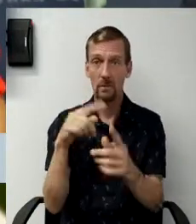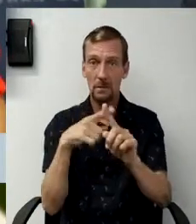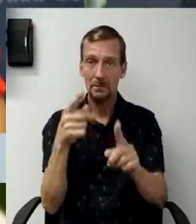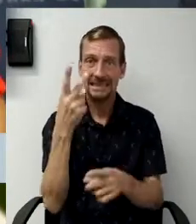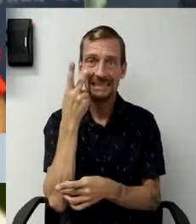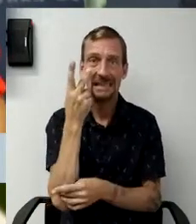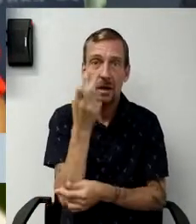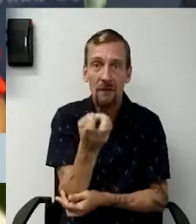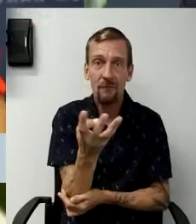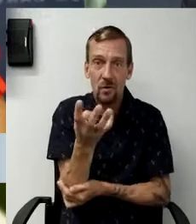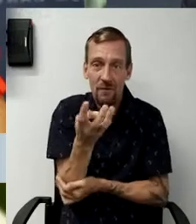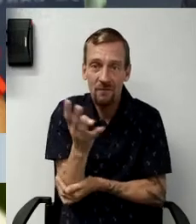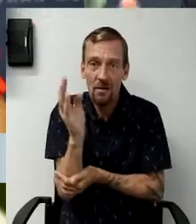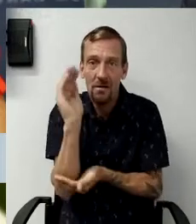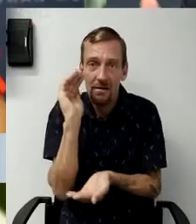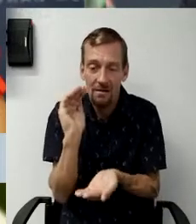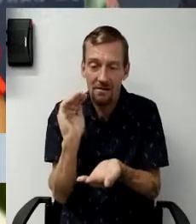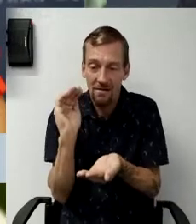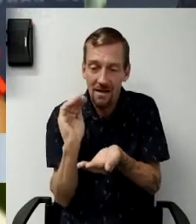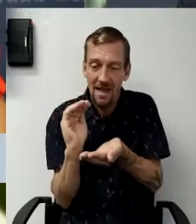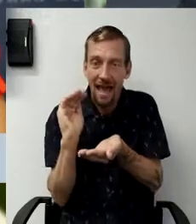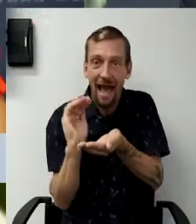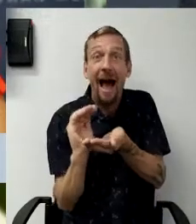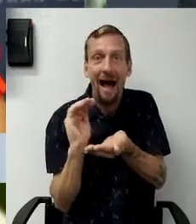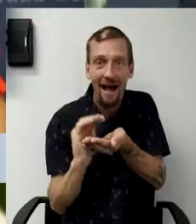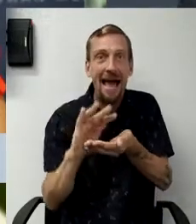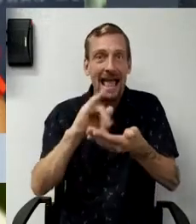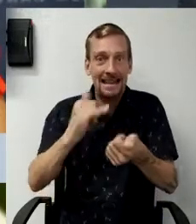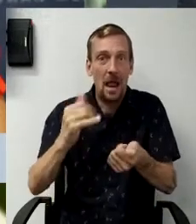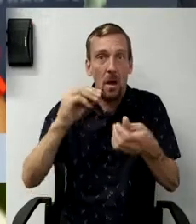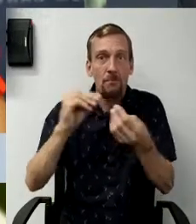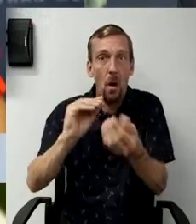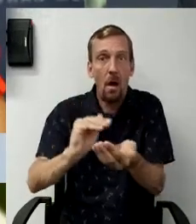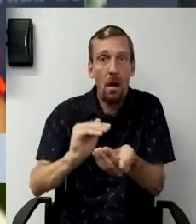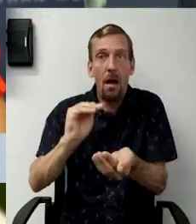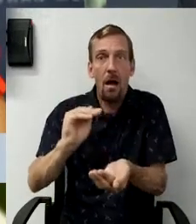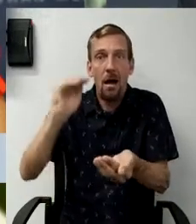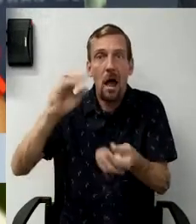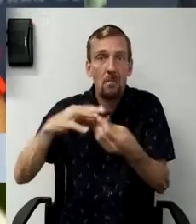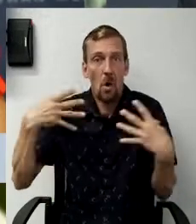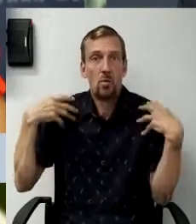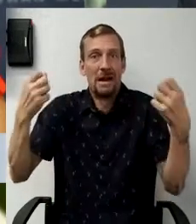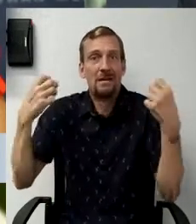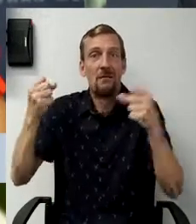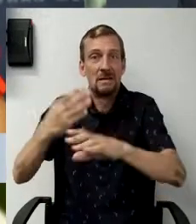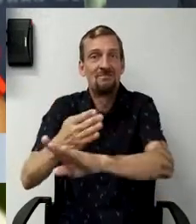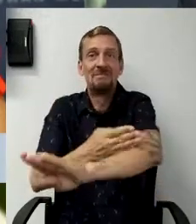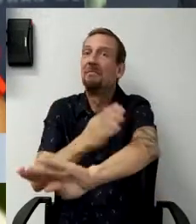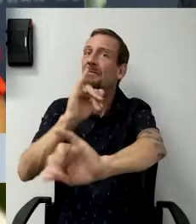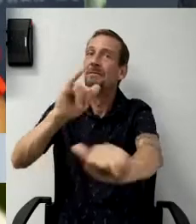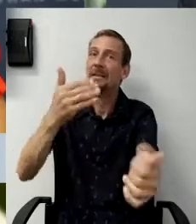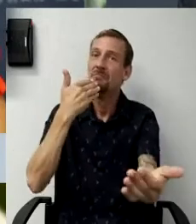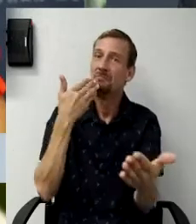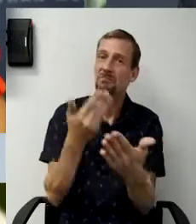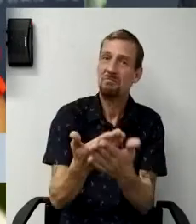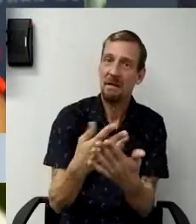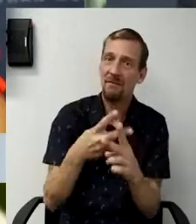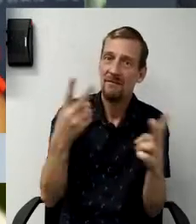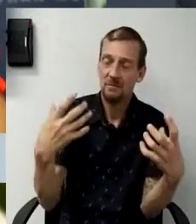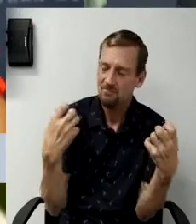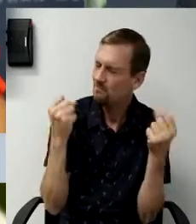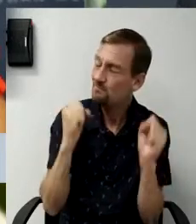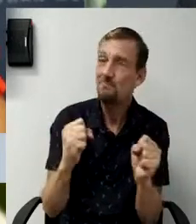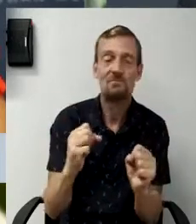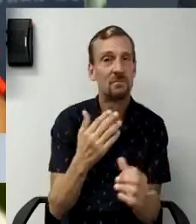and fewer that are in quarantine and more that are recovering. So that's very encouraging to see that. Right now we